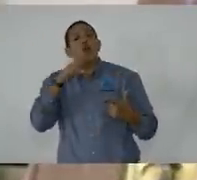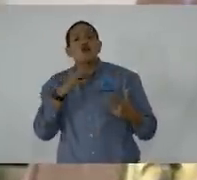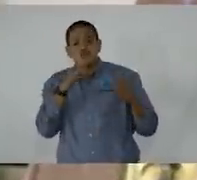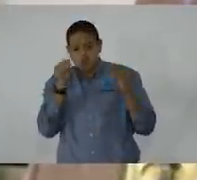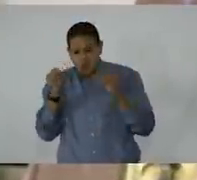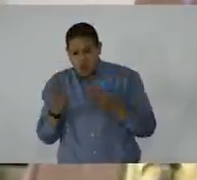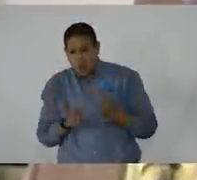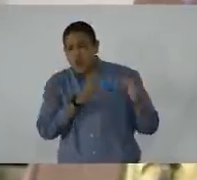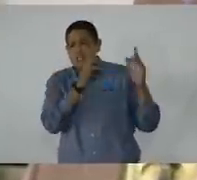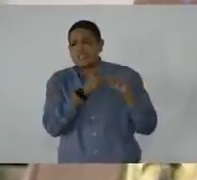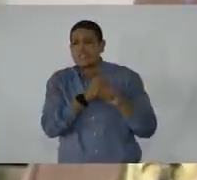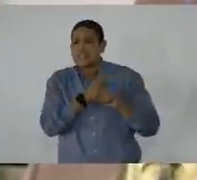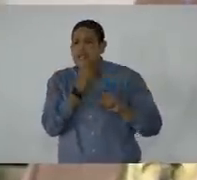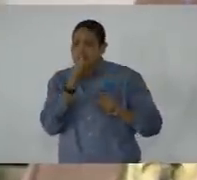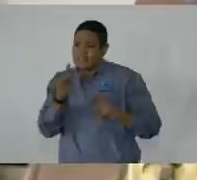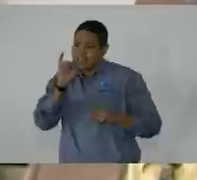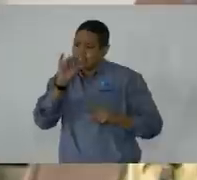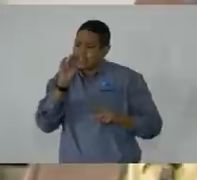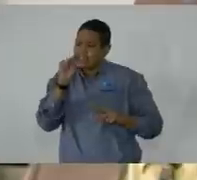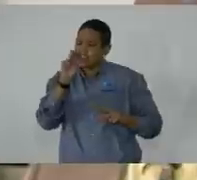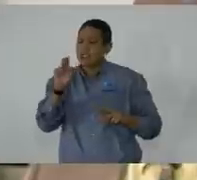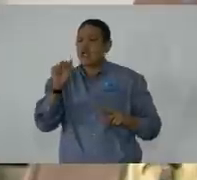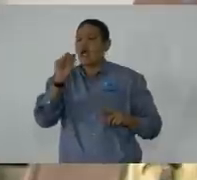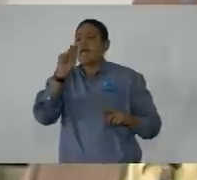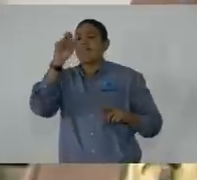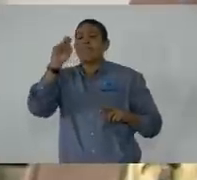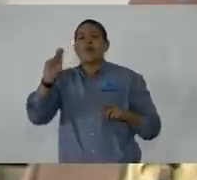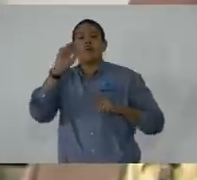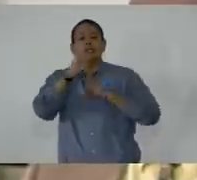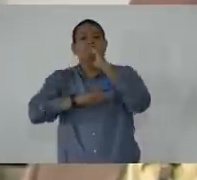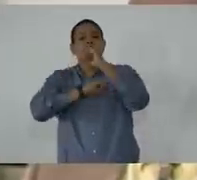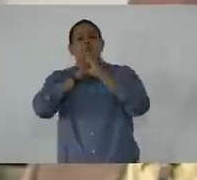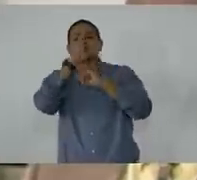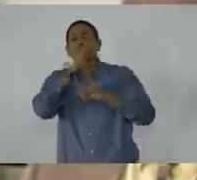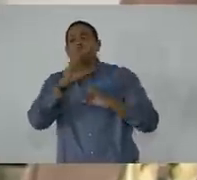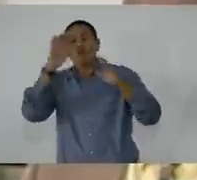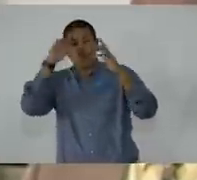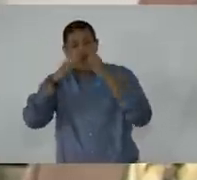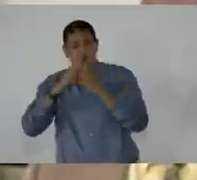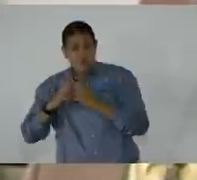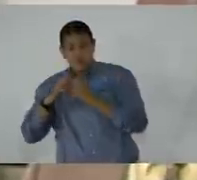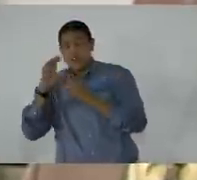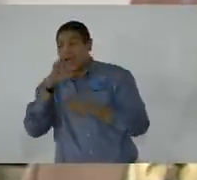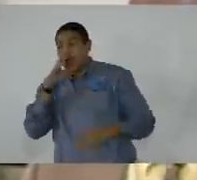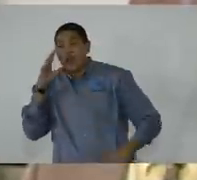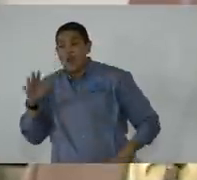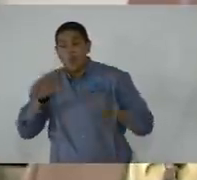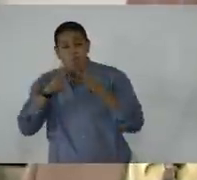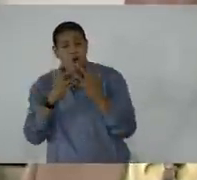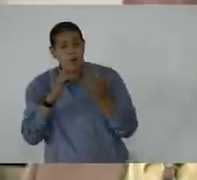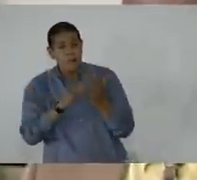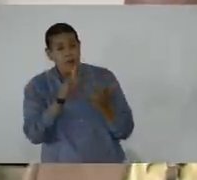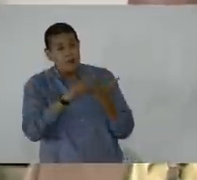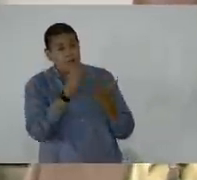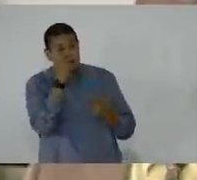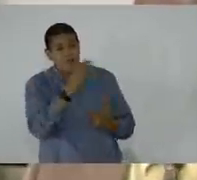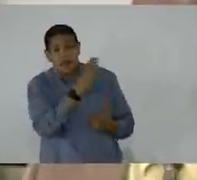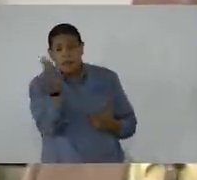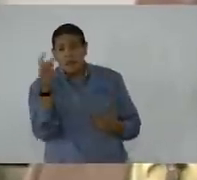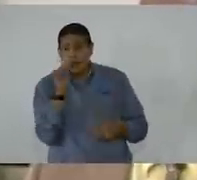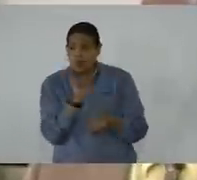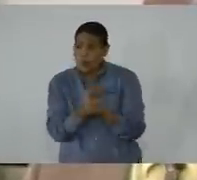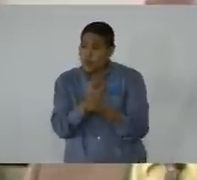Organization, the Inter-American Institute for Cooperation on Agriculture, the World Bank, and the several others who we work together